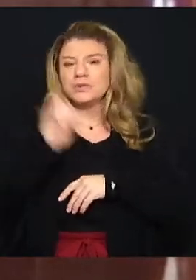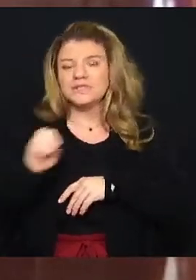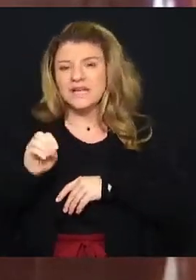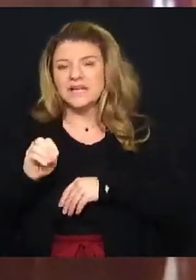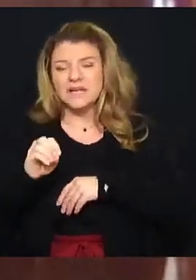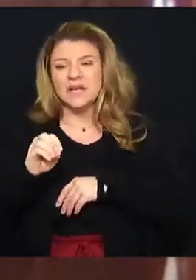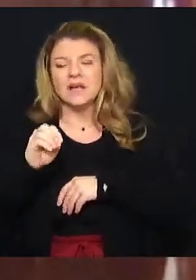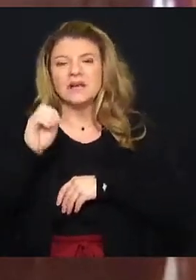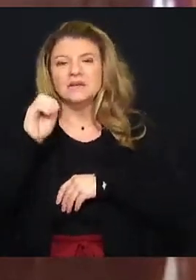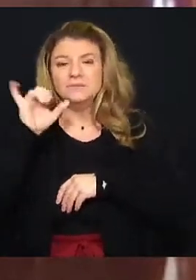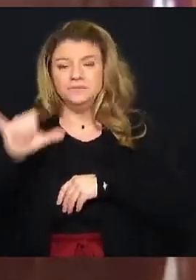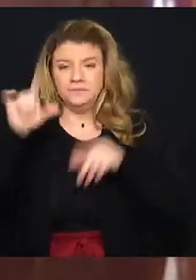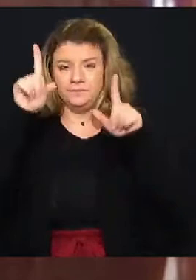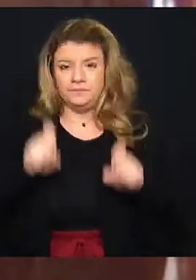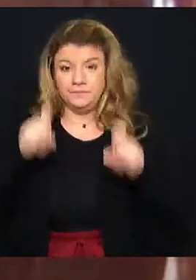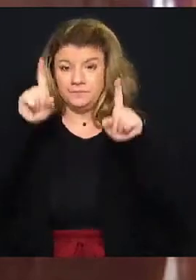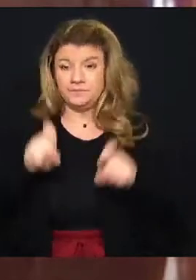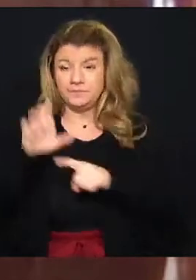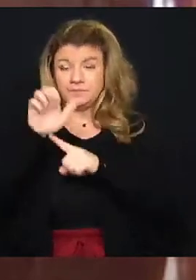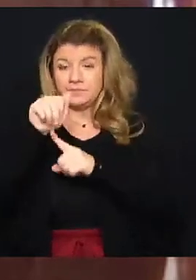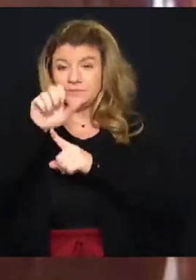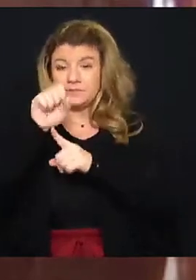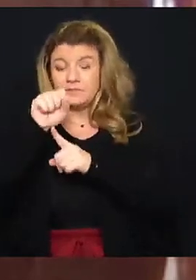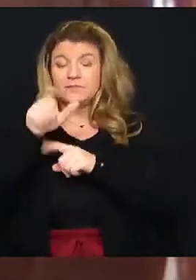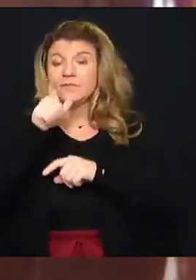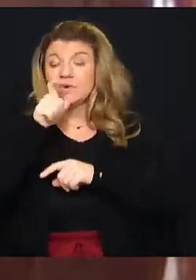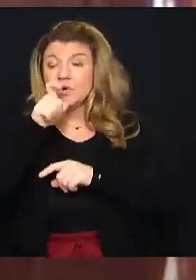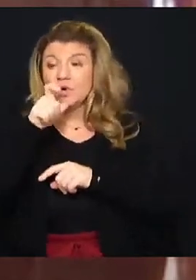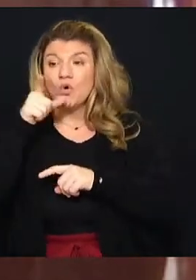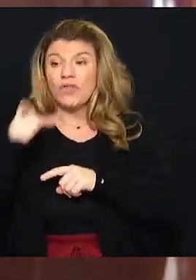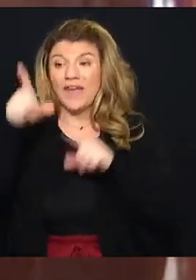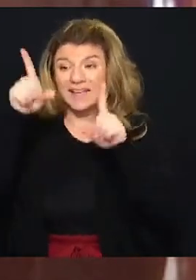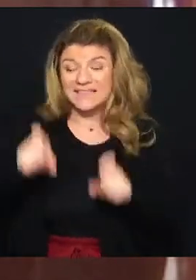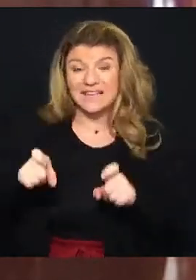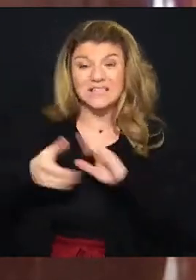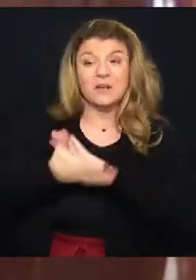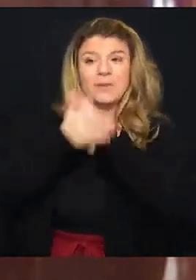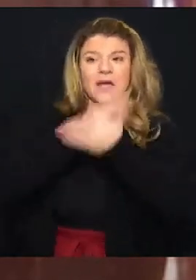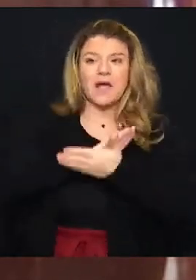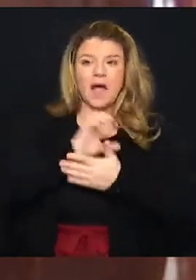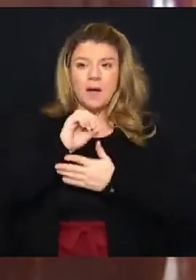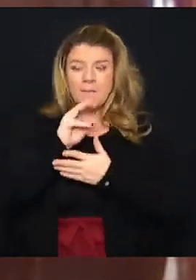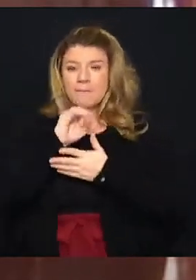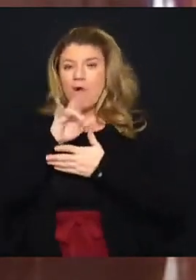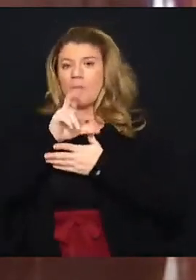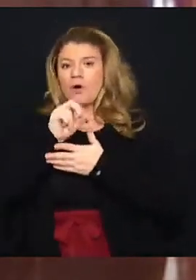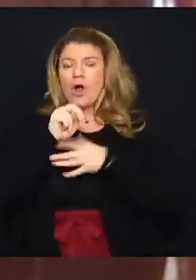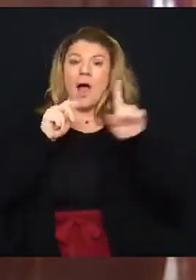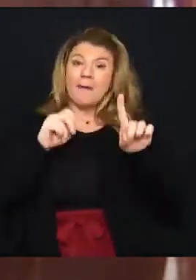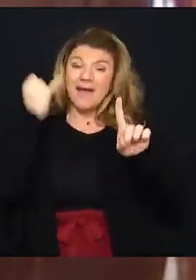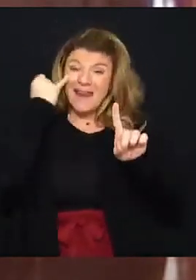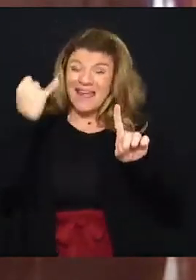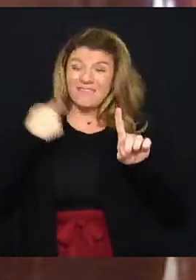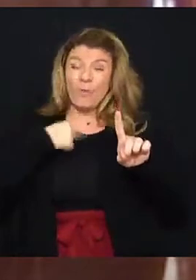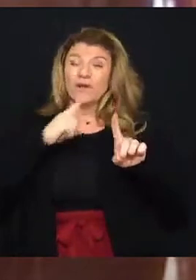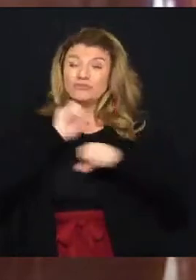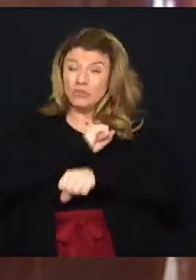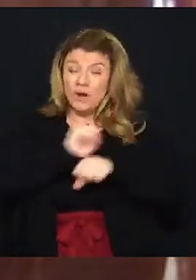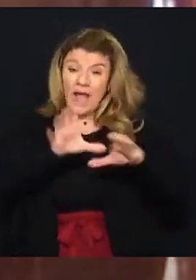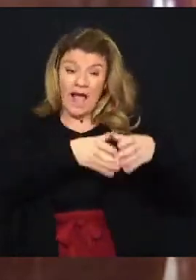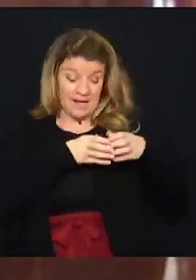of the cases that were tested to be Omicron. But if we really isolate it to the